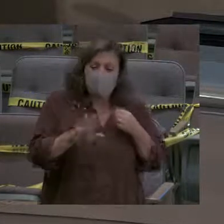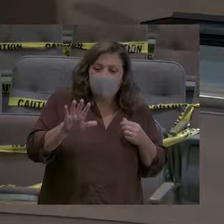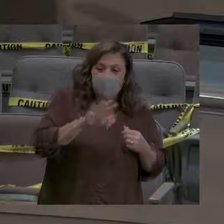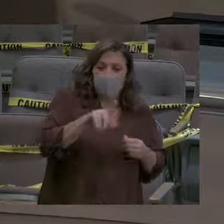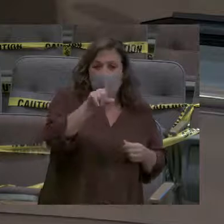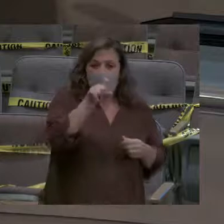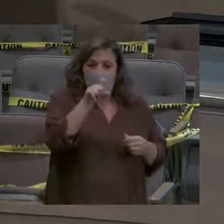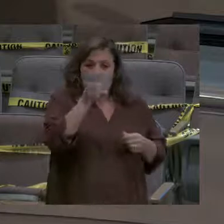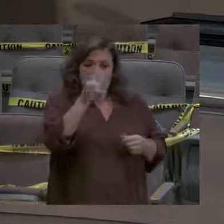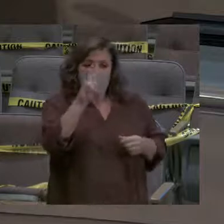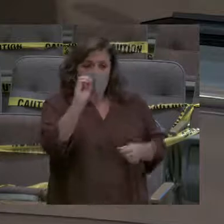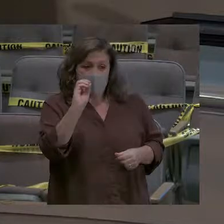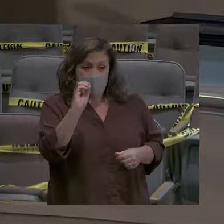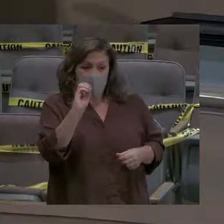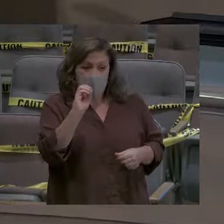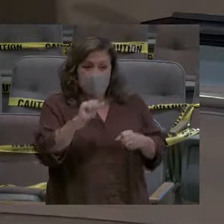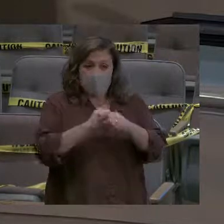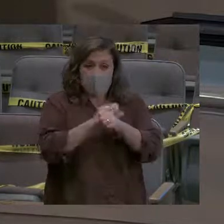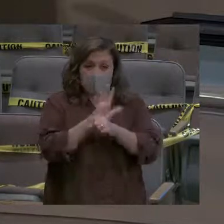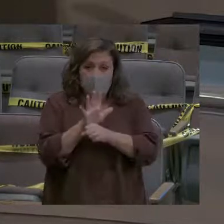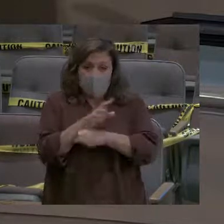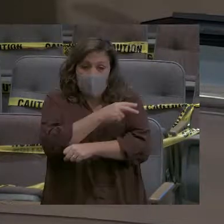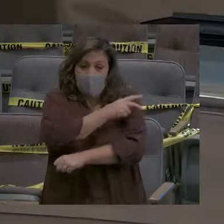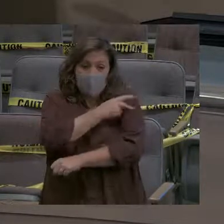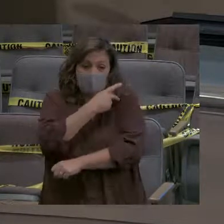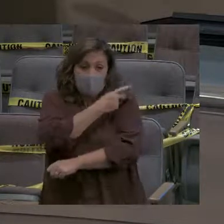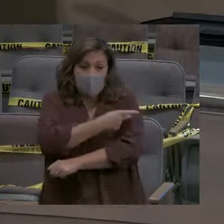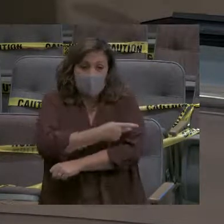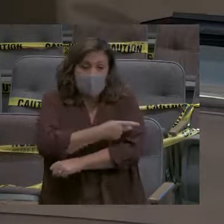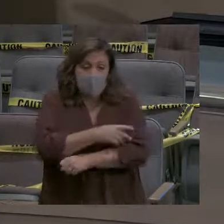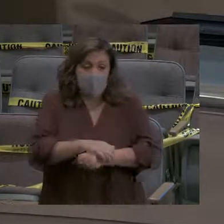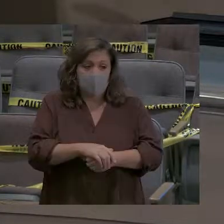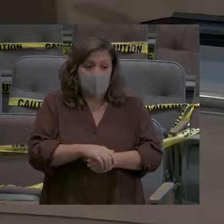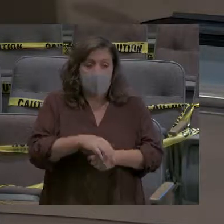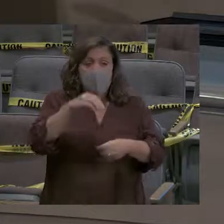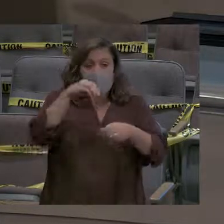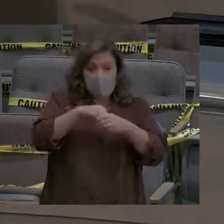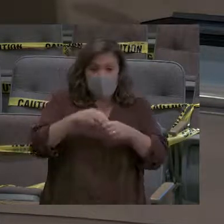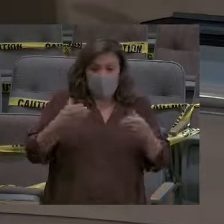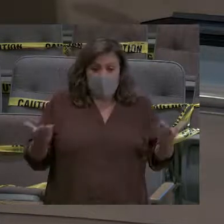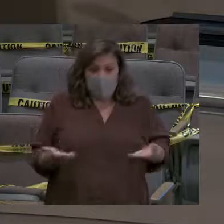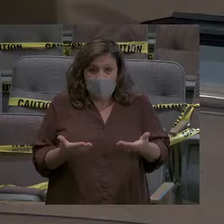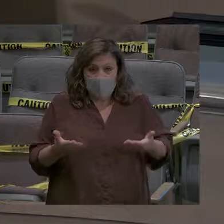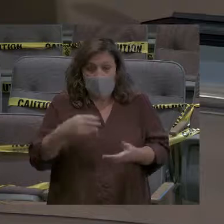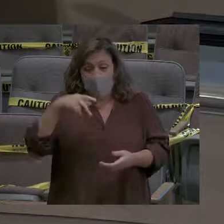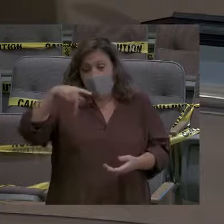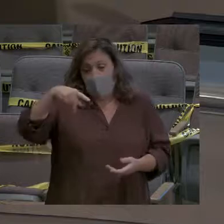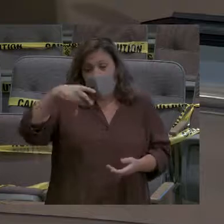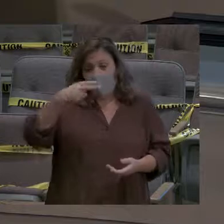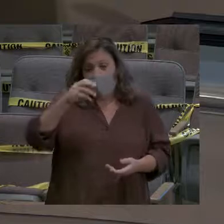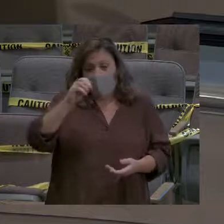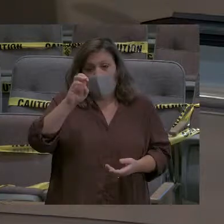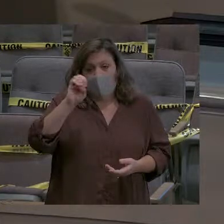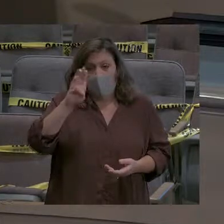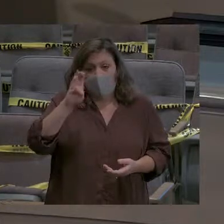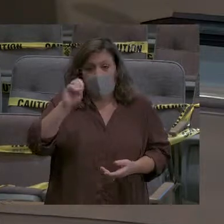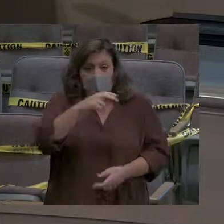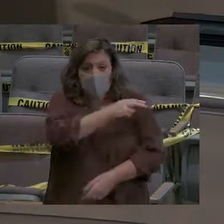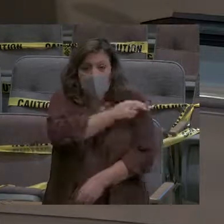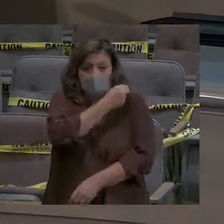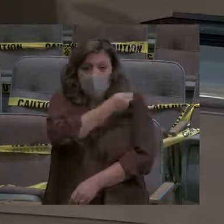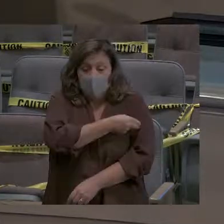160 COVID patients in the Phoebe facilities, and of